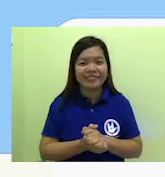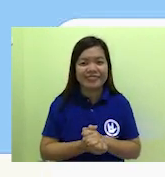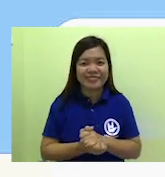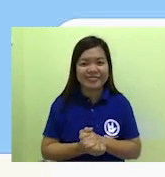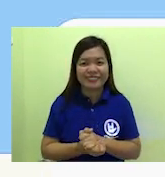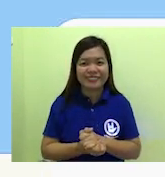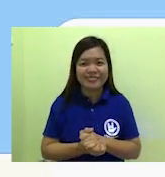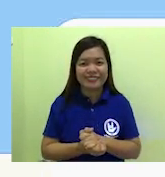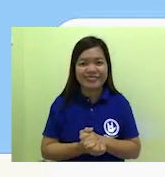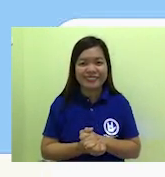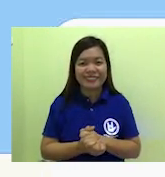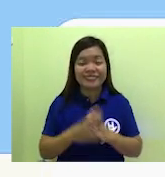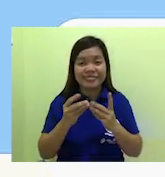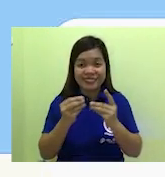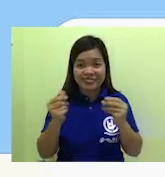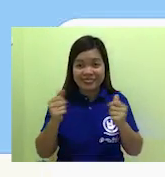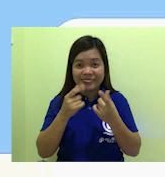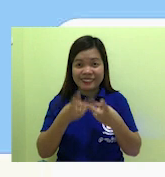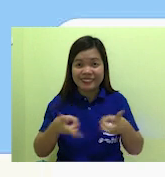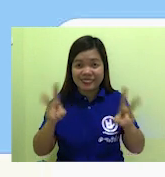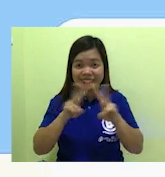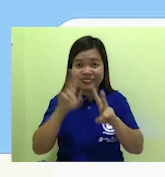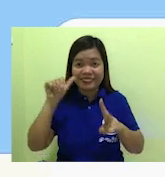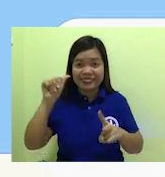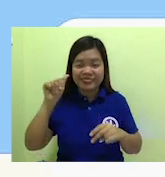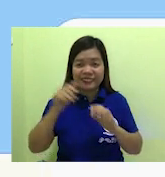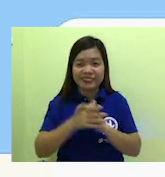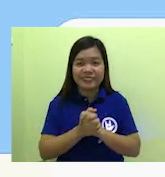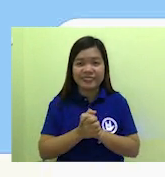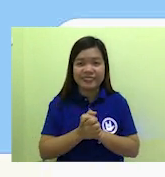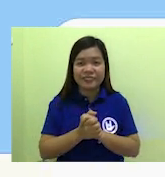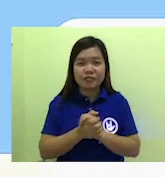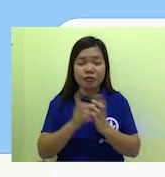0. To solve for the value of A,